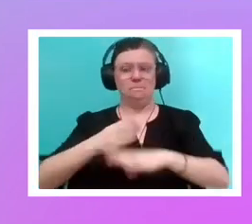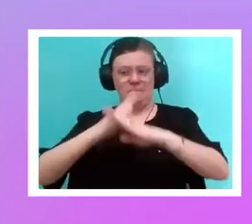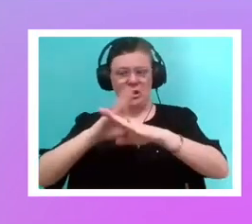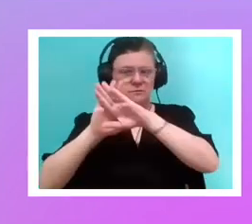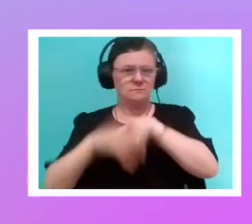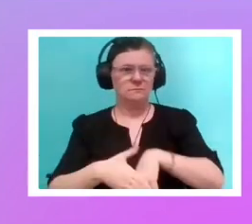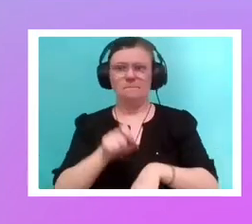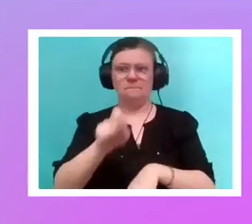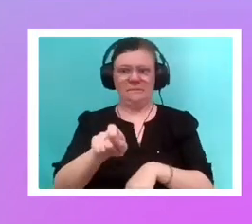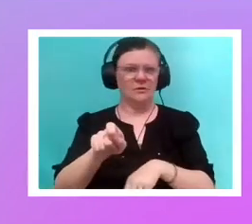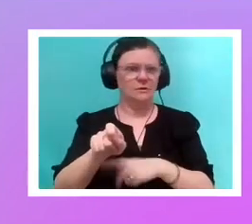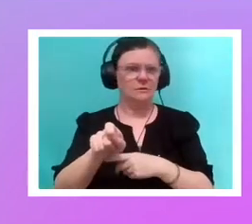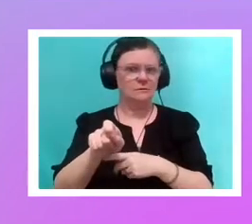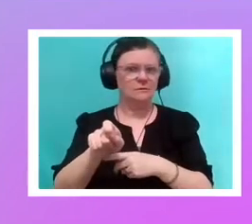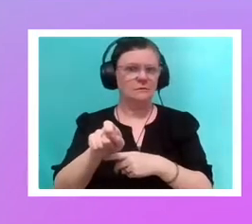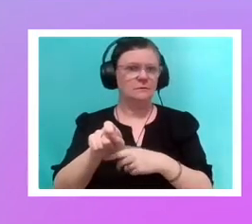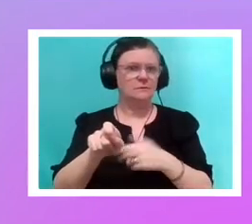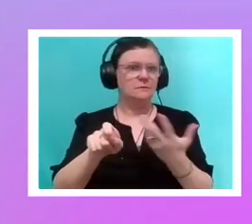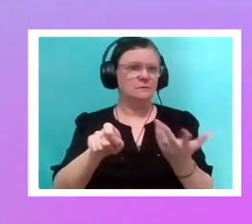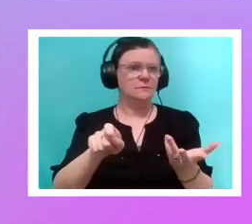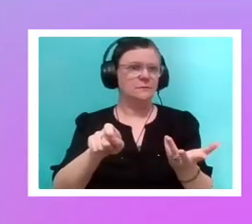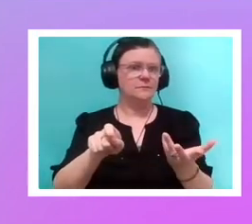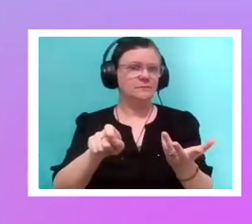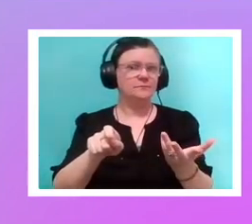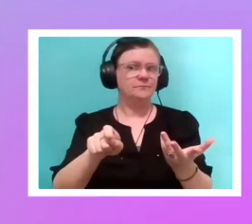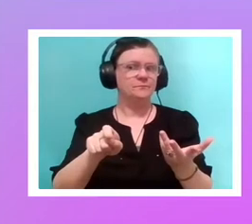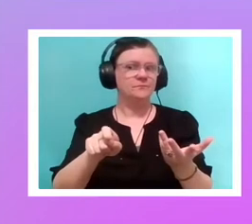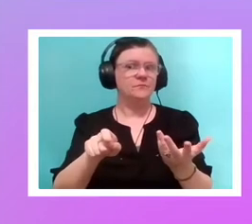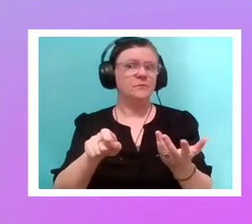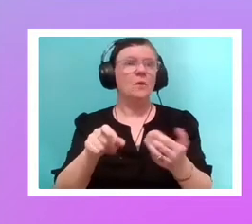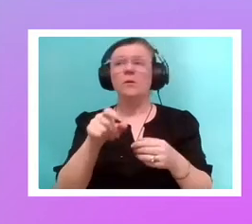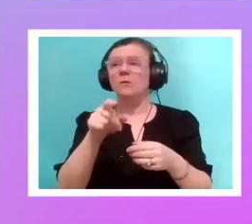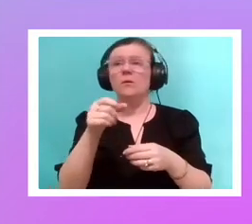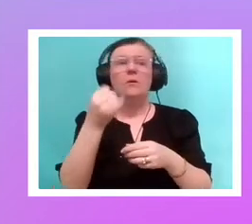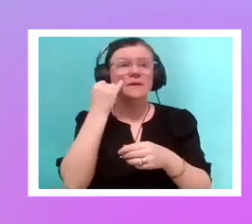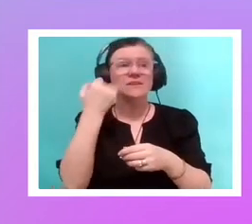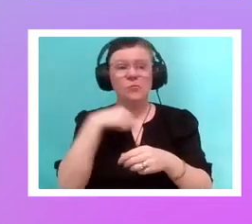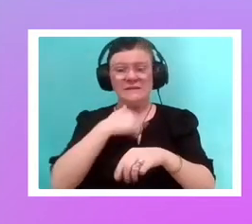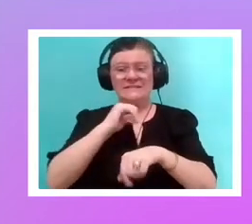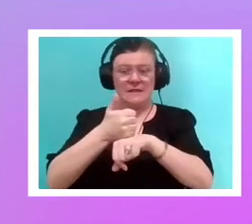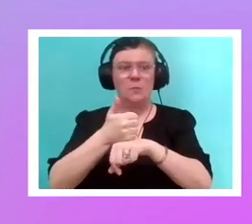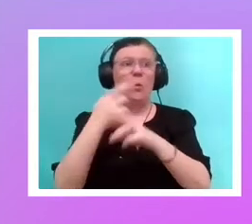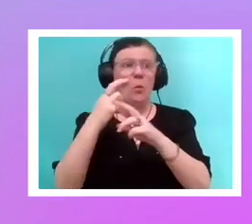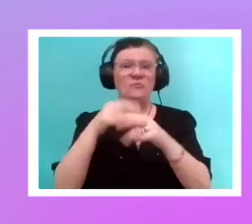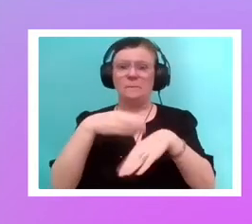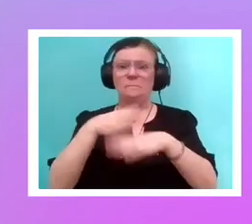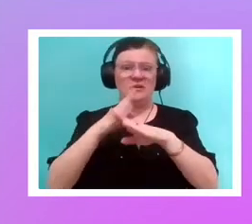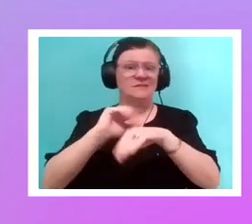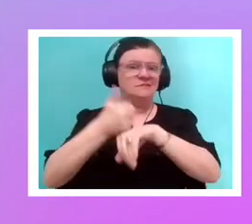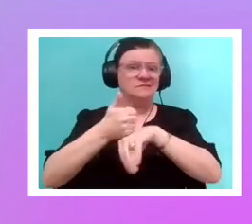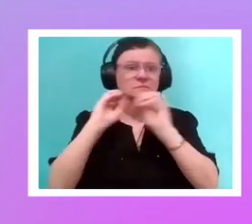be removed, or better still, avoided in the first place.